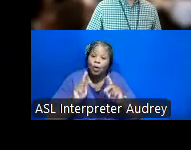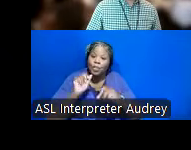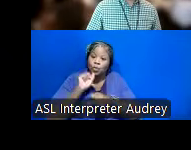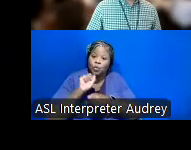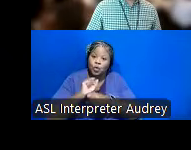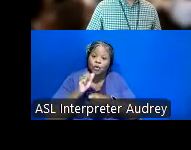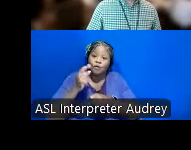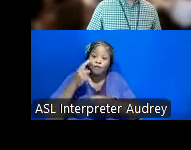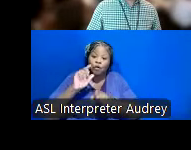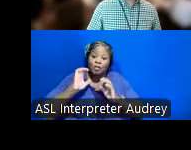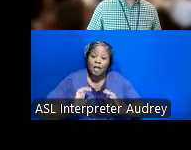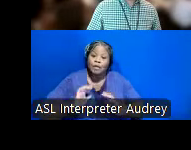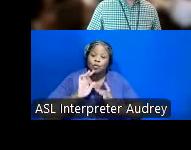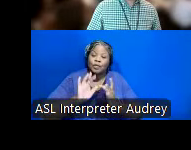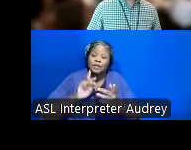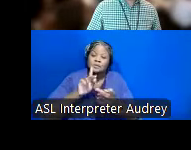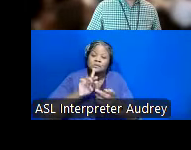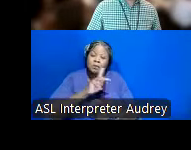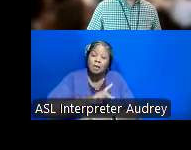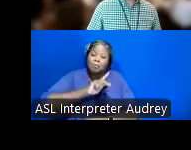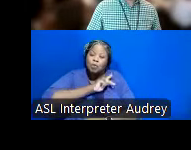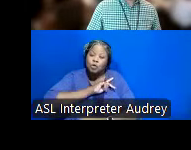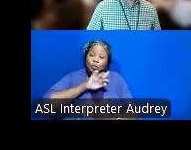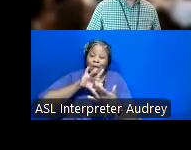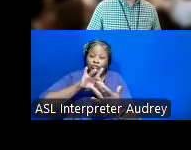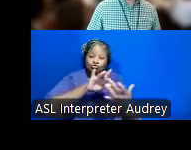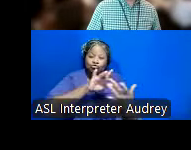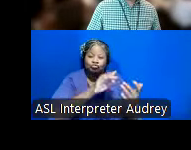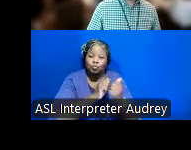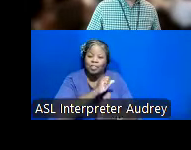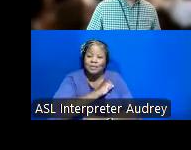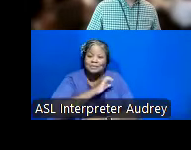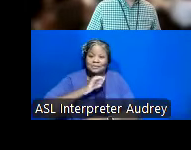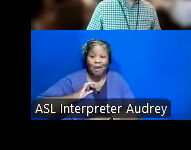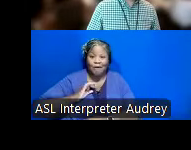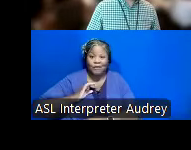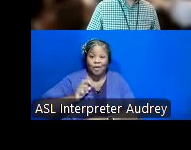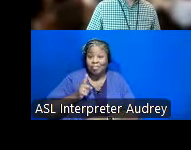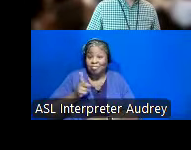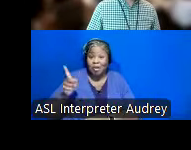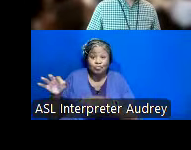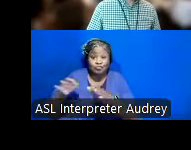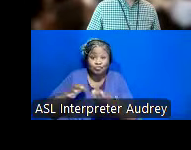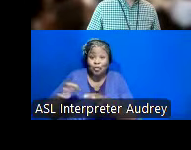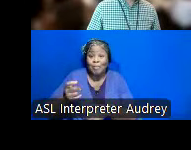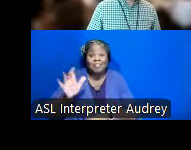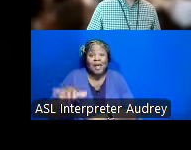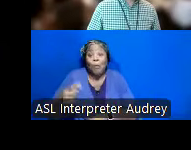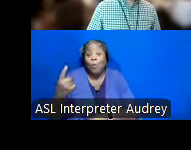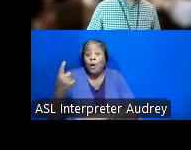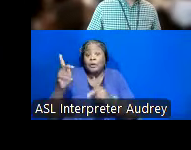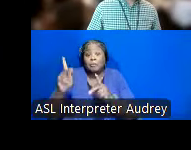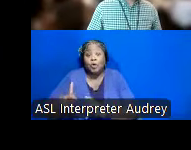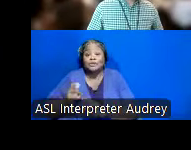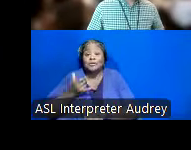their clients through these personal connections that they had with staffers. And so many of them described, the one person who I could always get